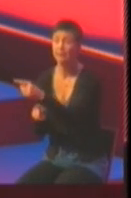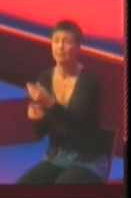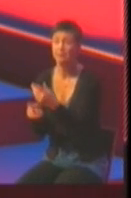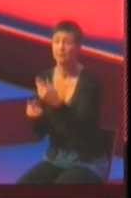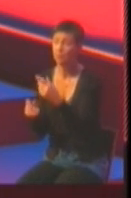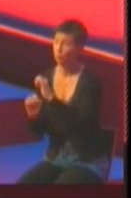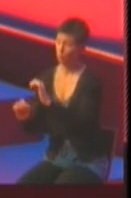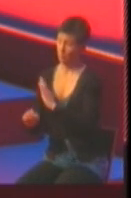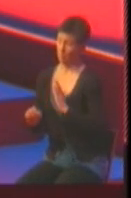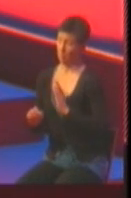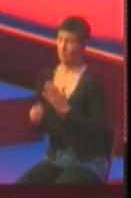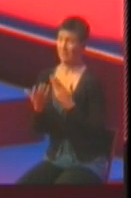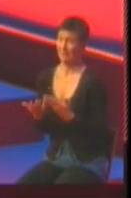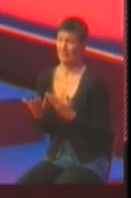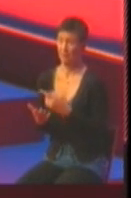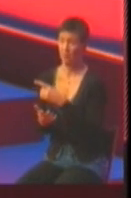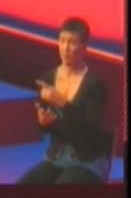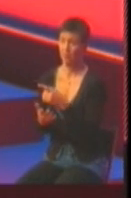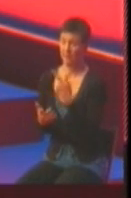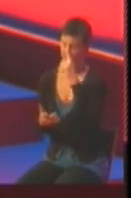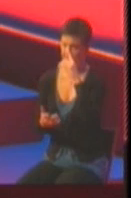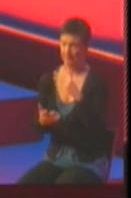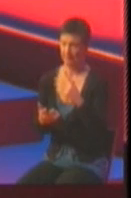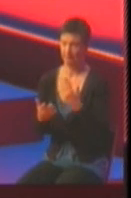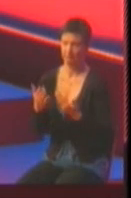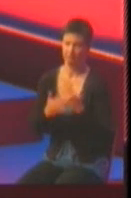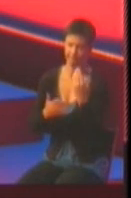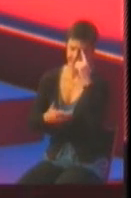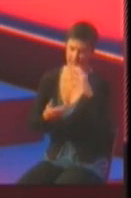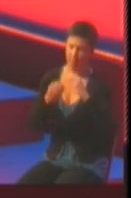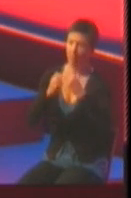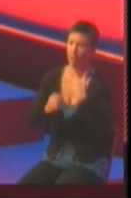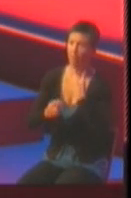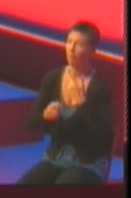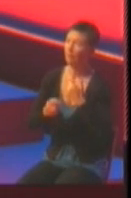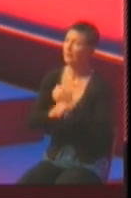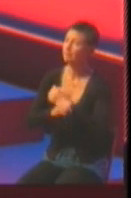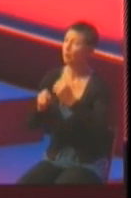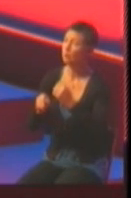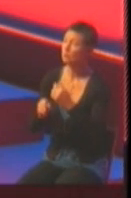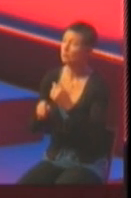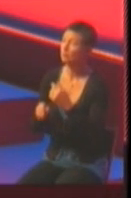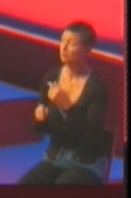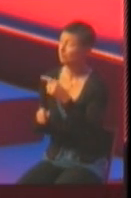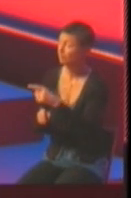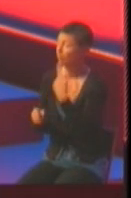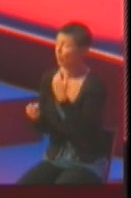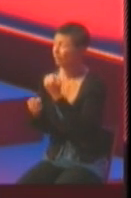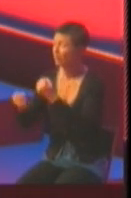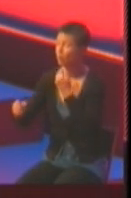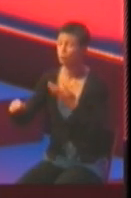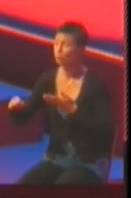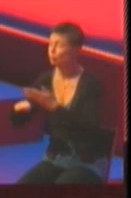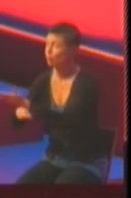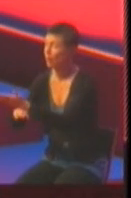Afghanistan now is the threat of the improvised explosive device, waiting for a vehicle to drive over or a